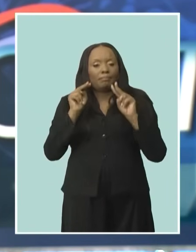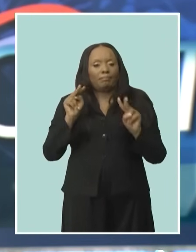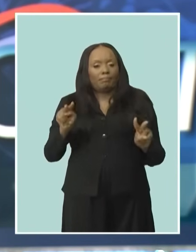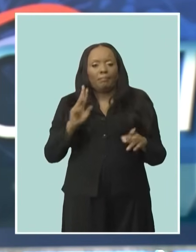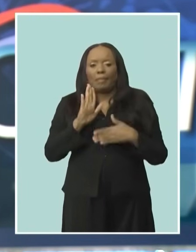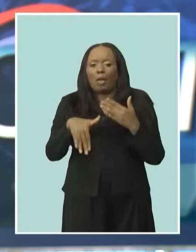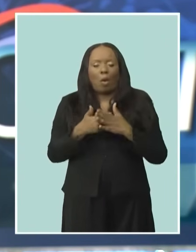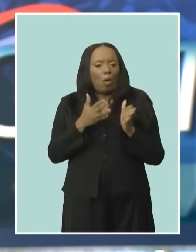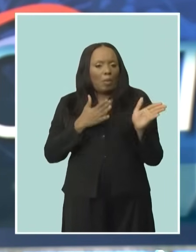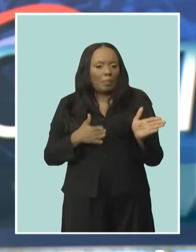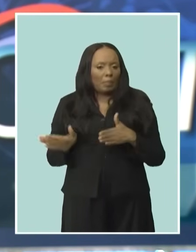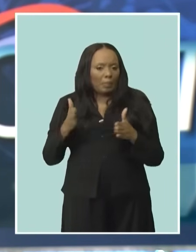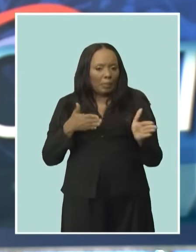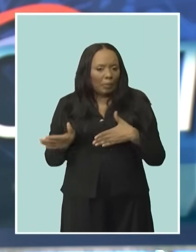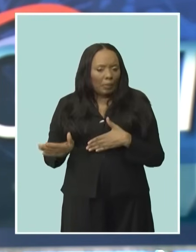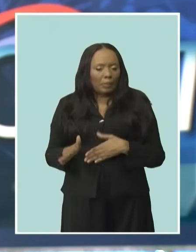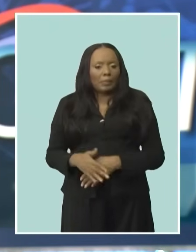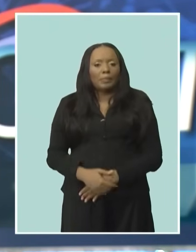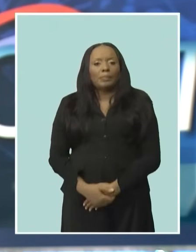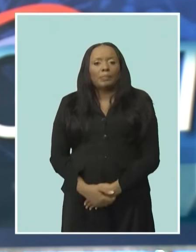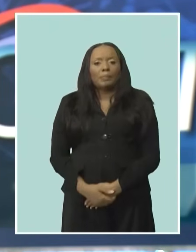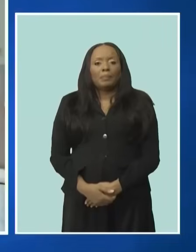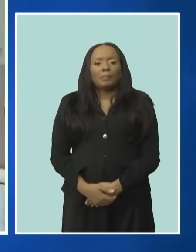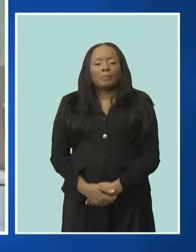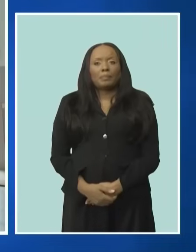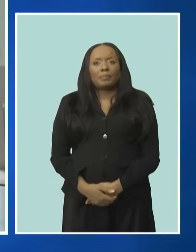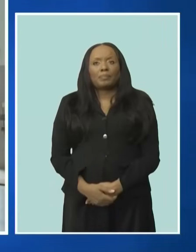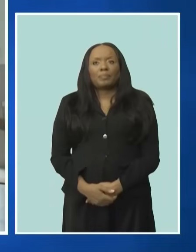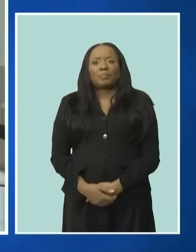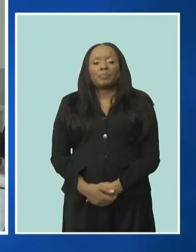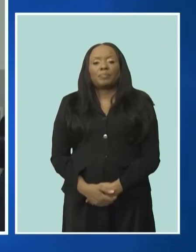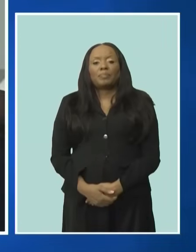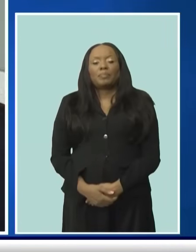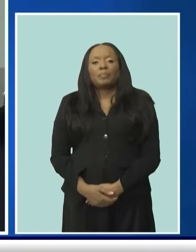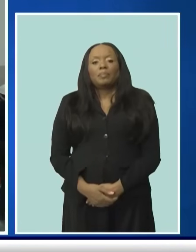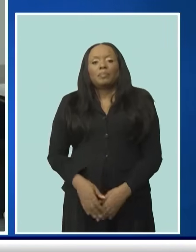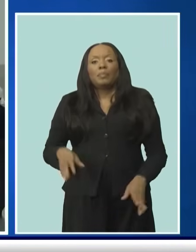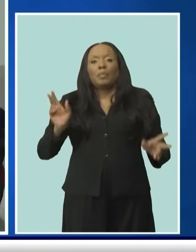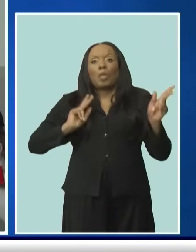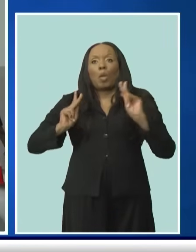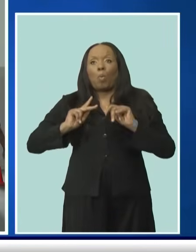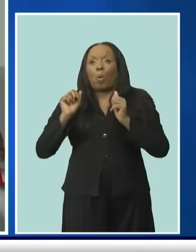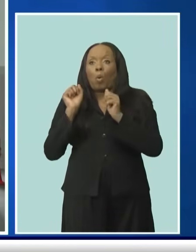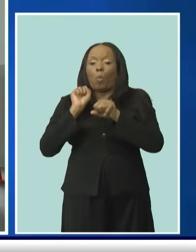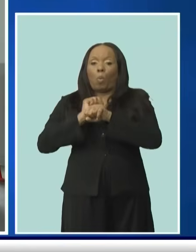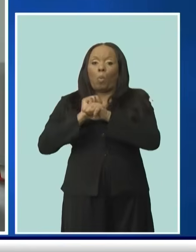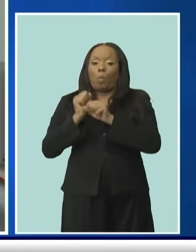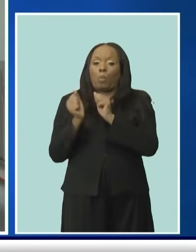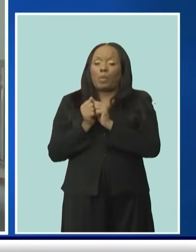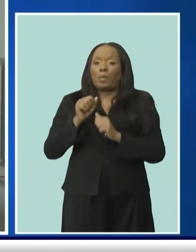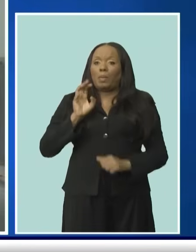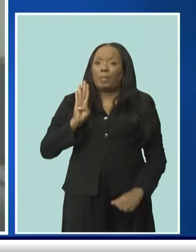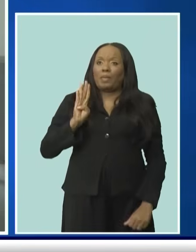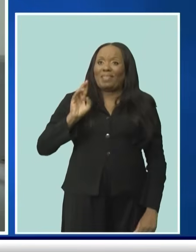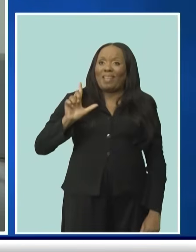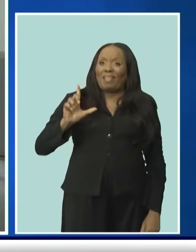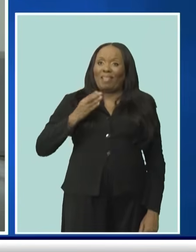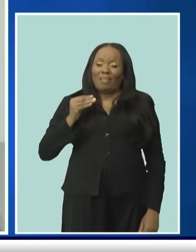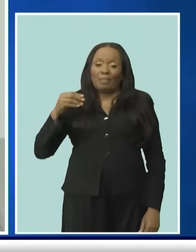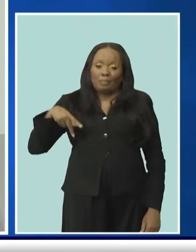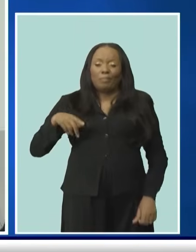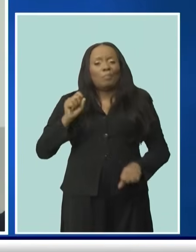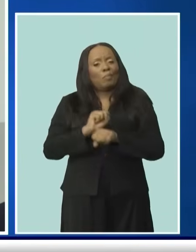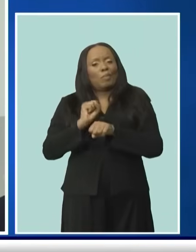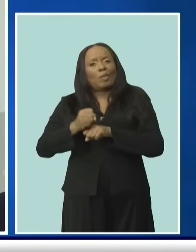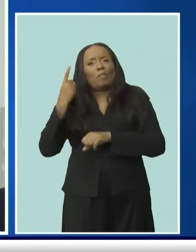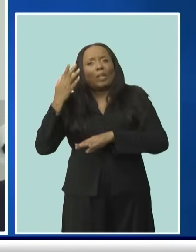were revealed and files this report. Officials at the Barbados Light and Power Company Limited have been working to